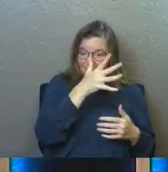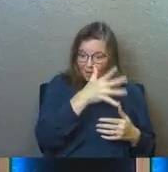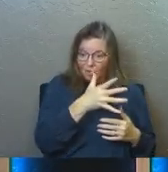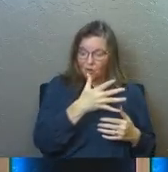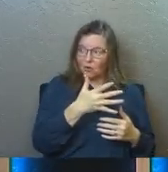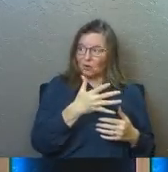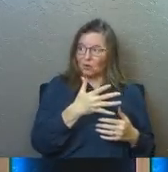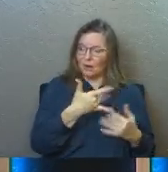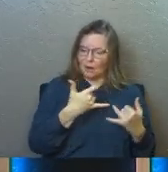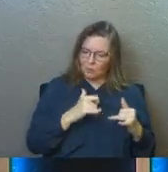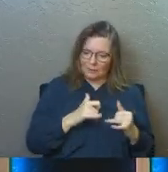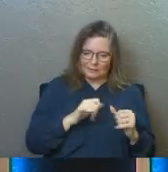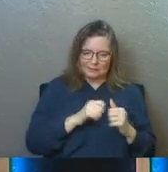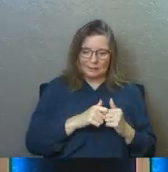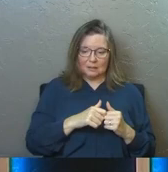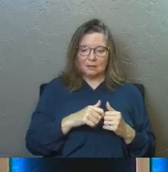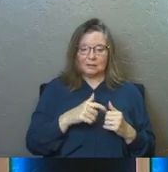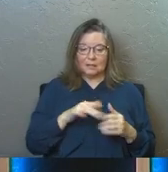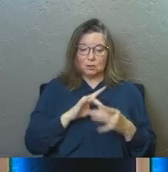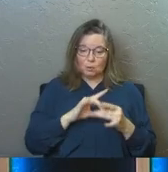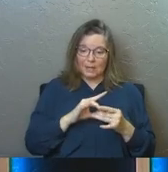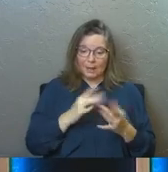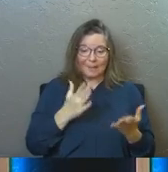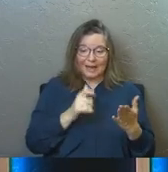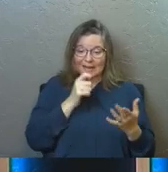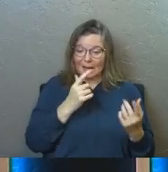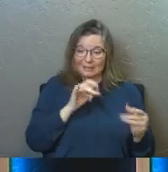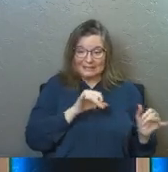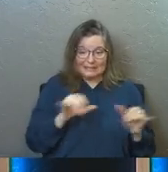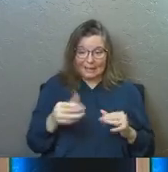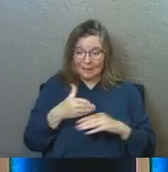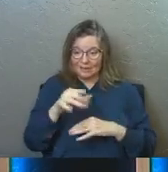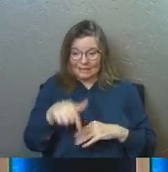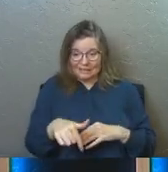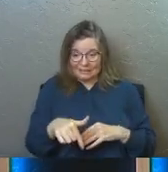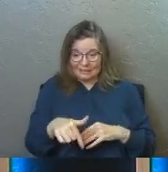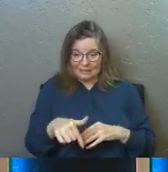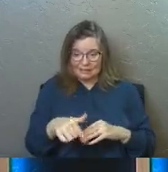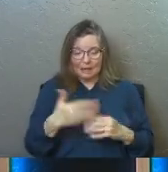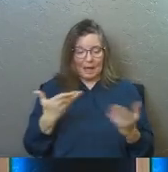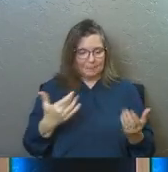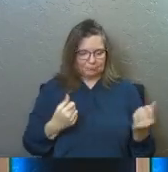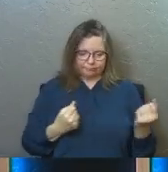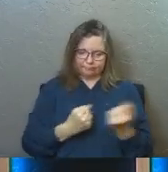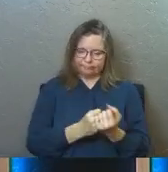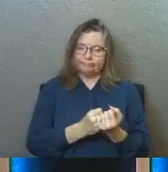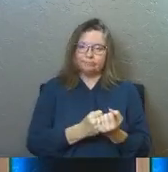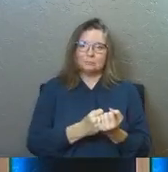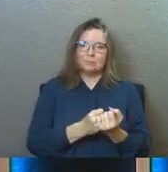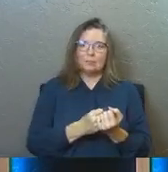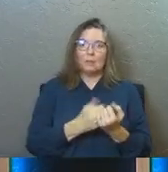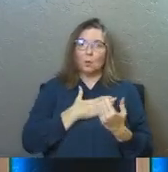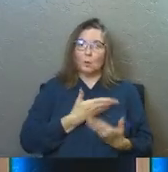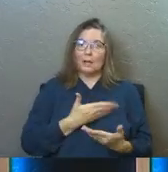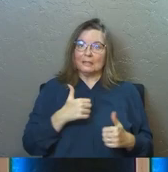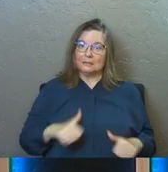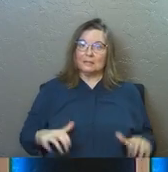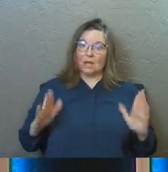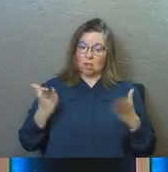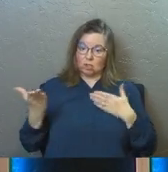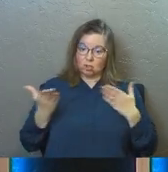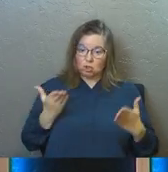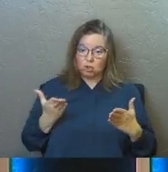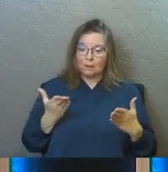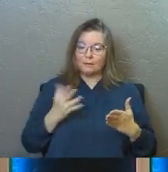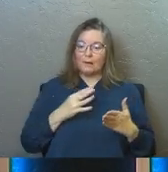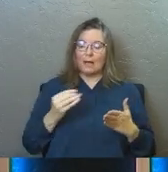father, right? My earthly father, this relationship might not be the same after this, I'm right here. And they're willing to sacrifice and